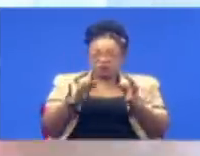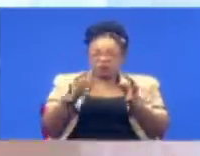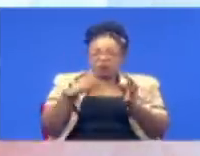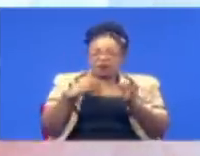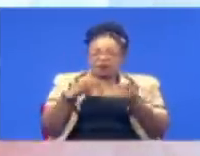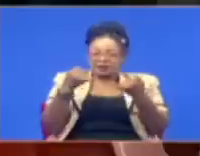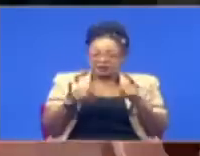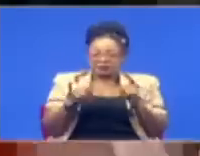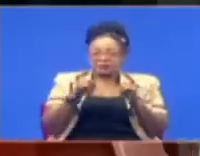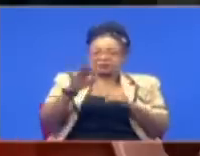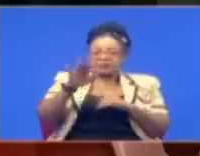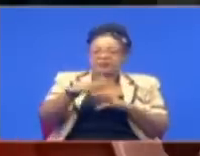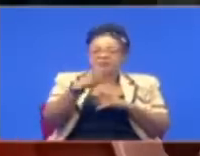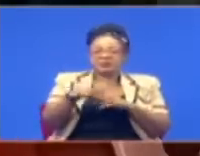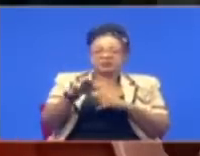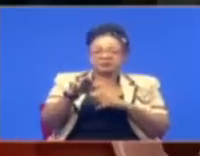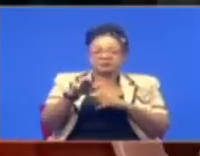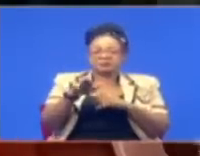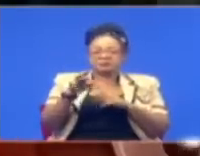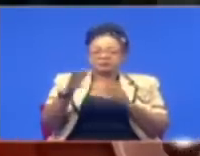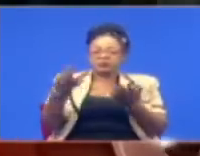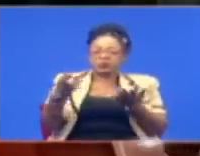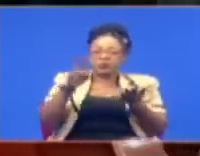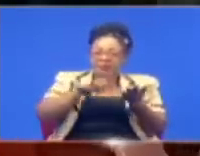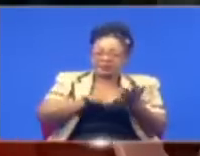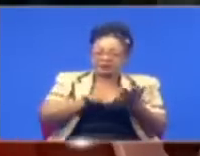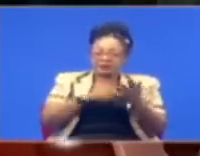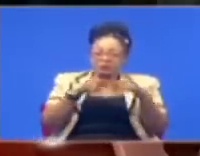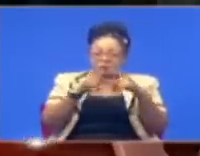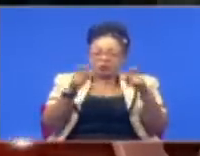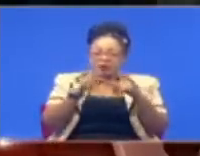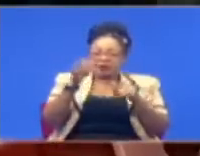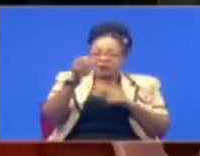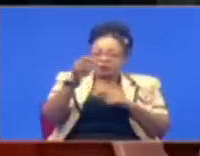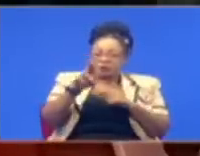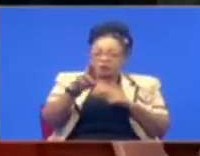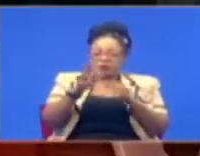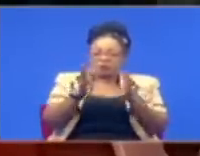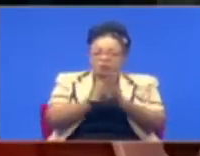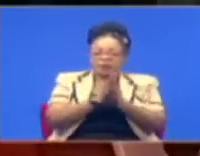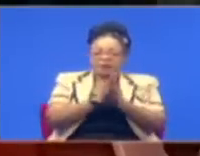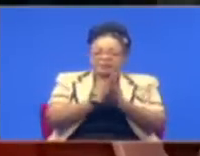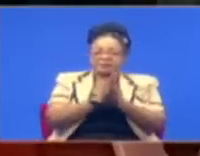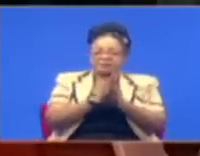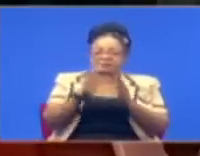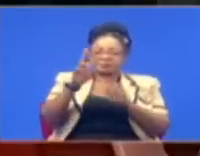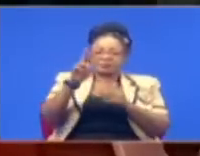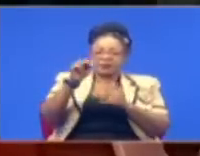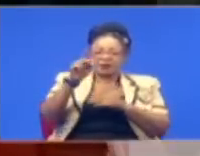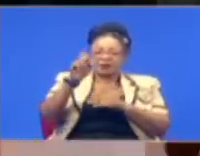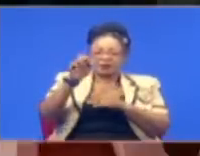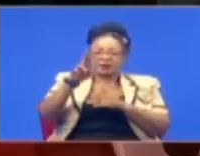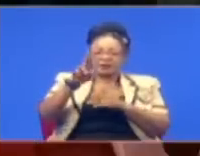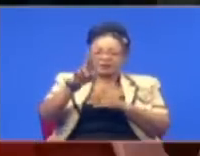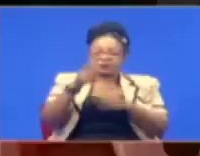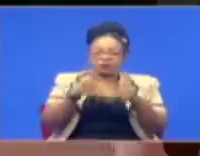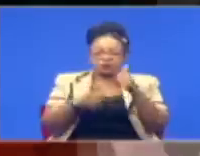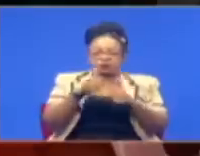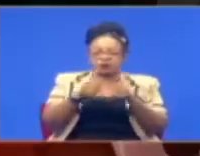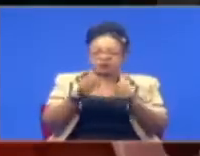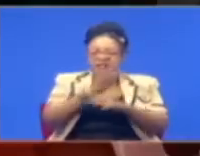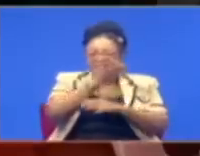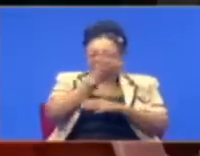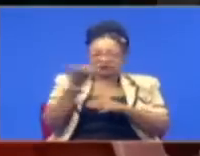Parliament to replace the word or with under, which was rejected, as you correctly